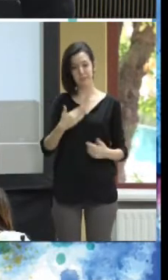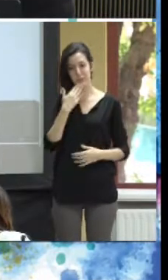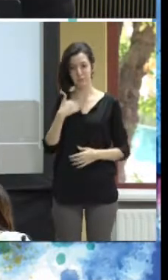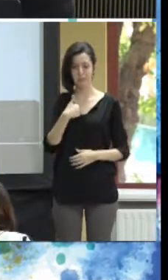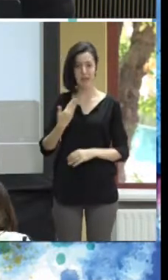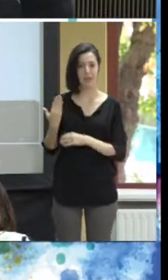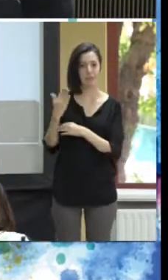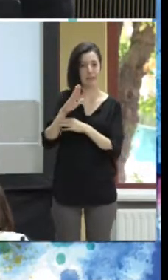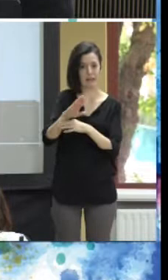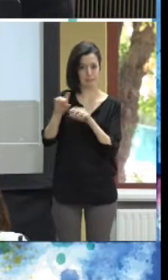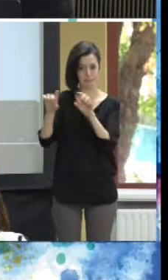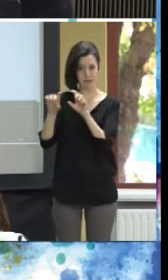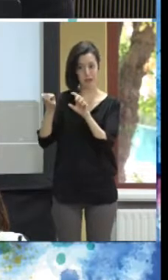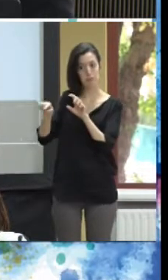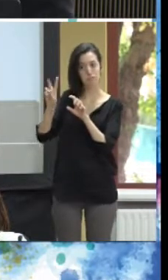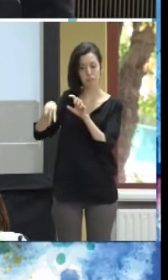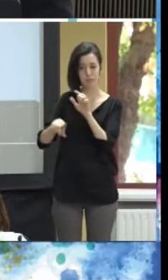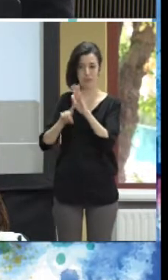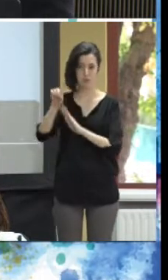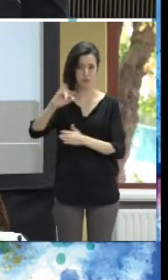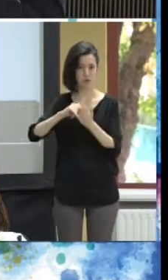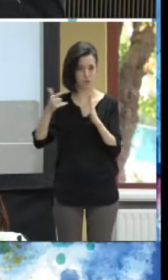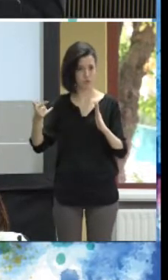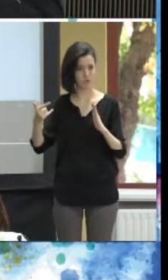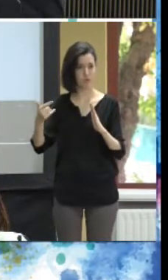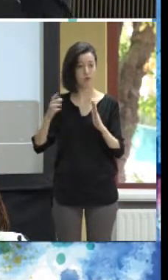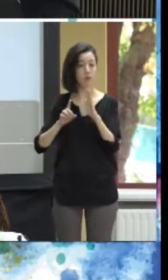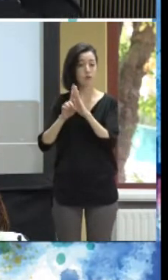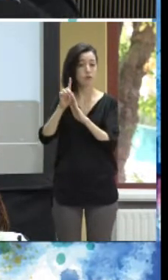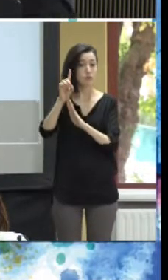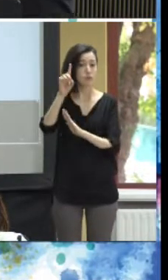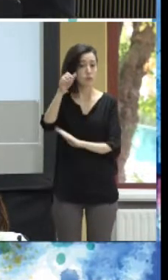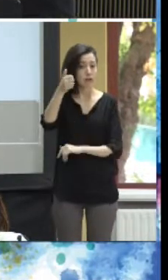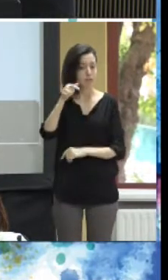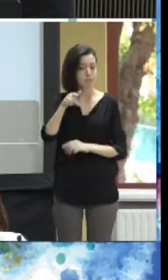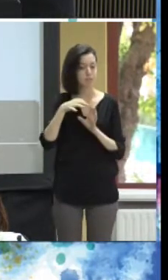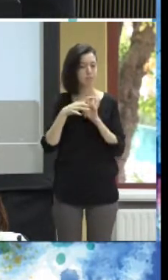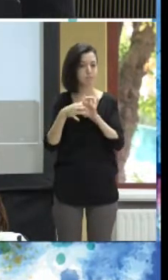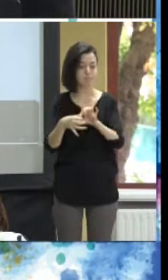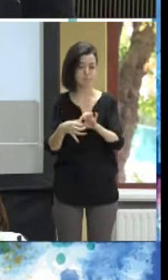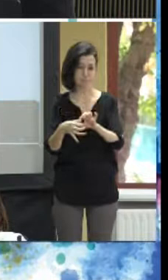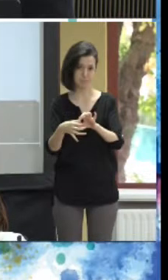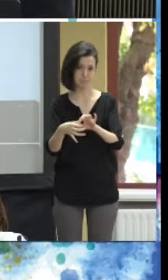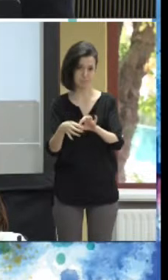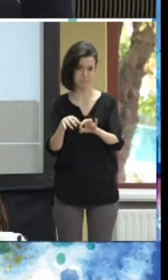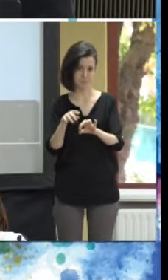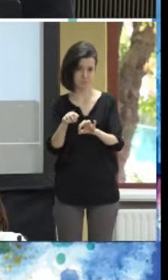I am here on behalf of a technological development company